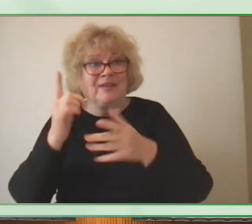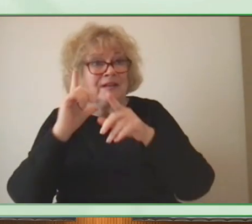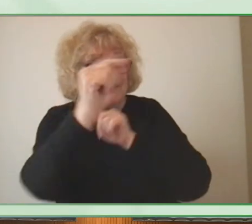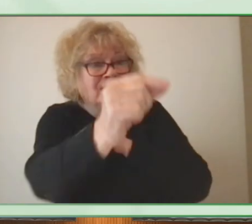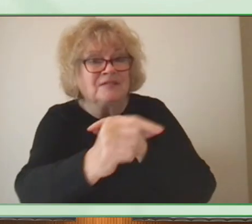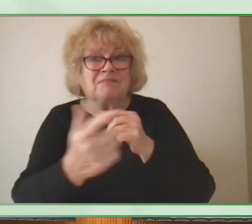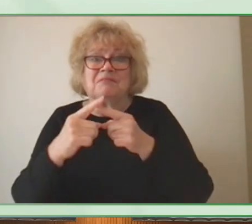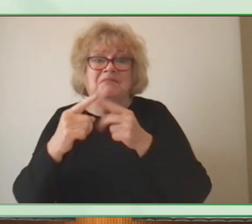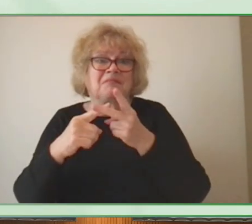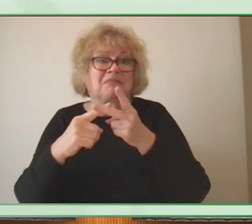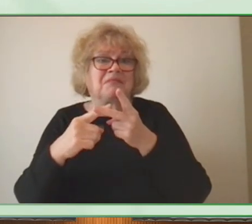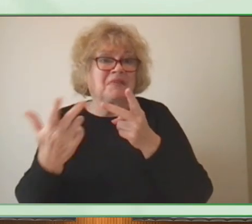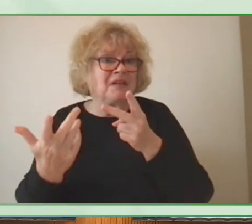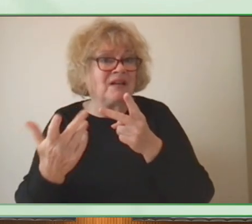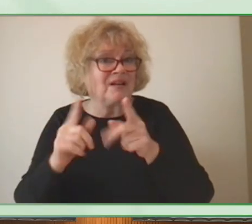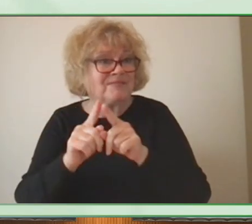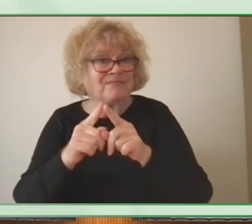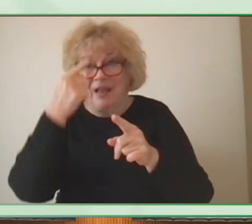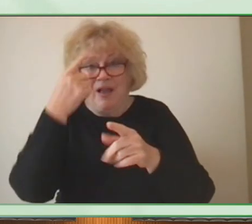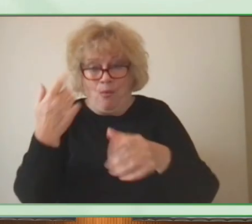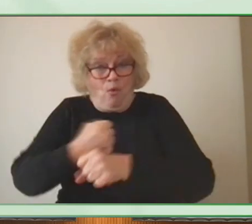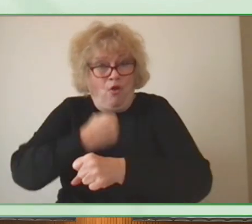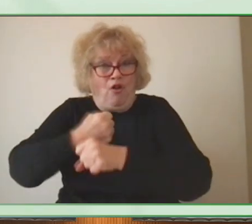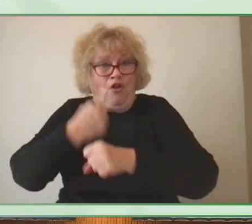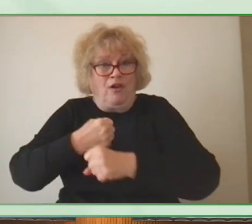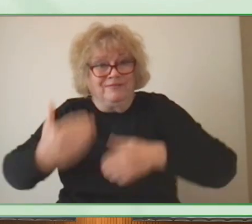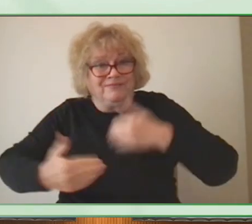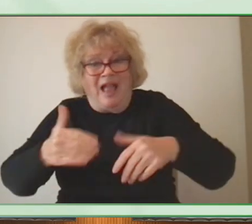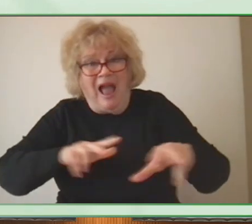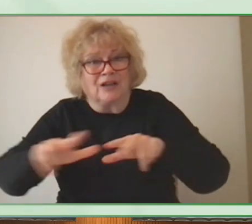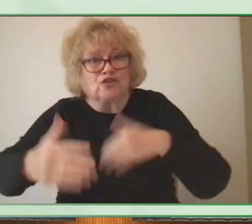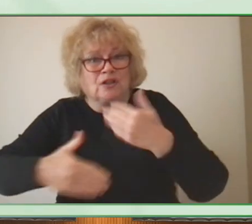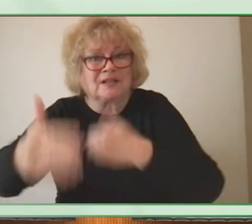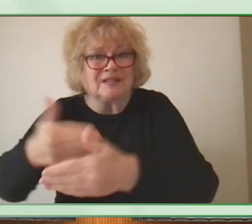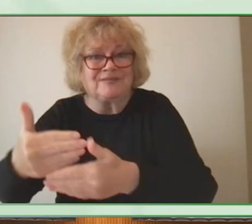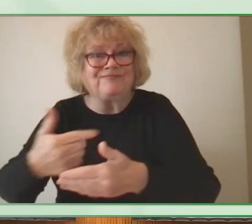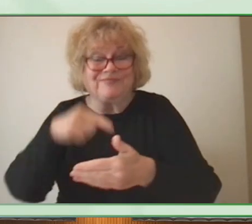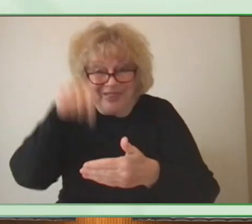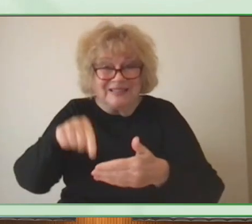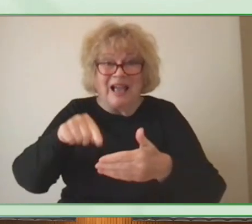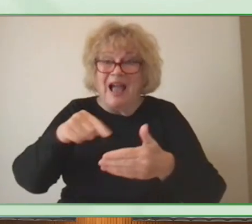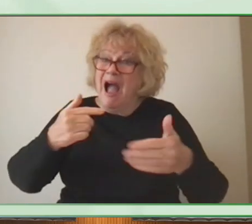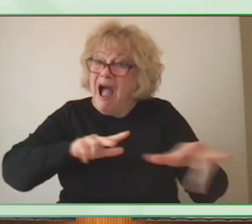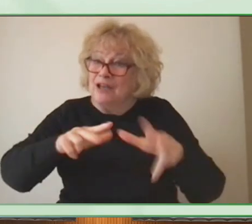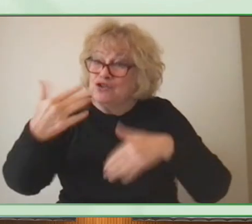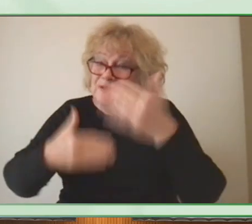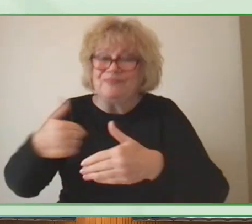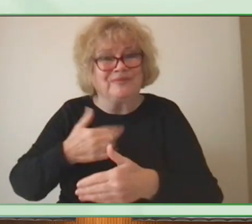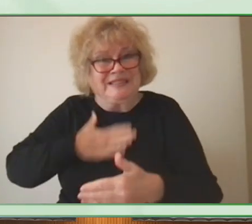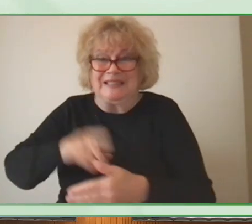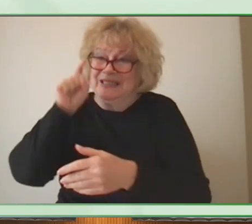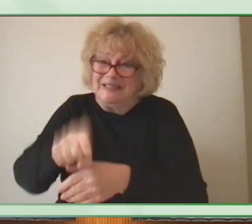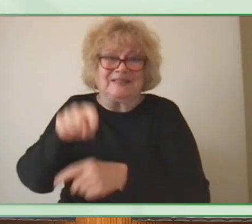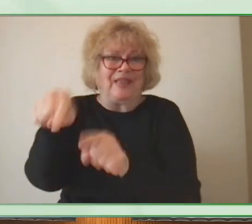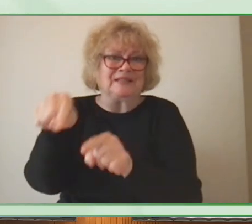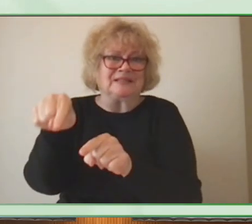in the future in this area. We need people with disabilities in staff of preparedness, responsible